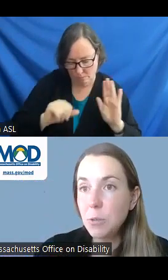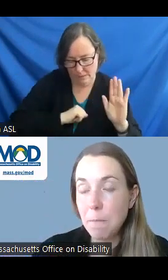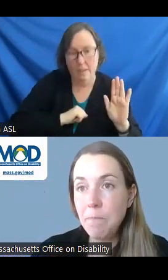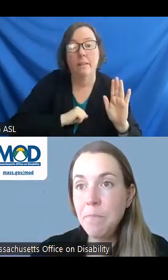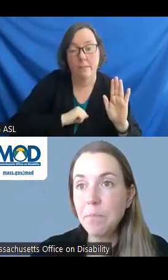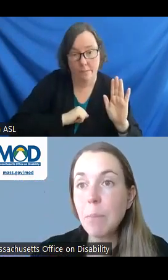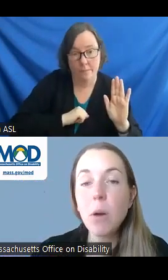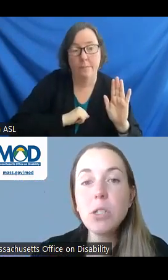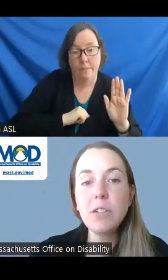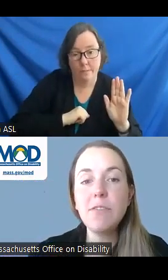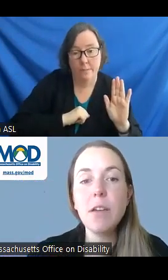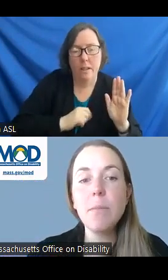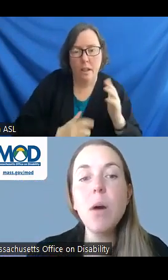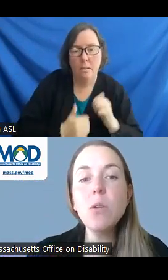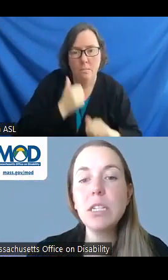Excuse me.